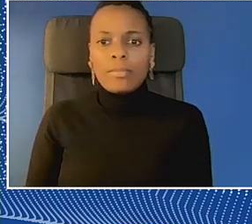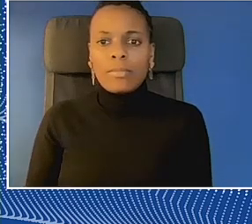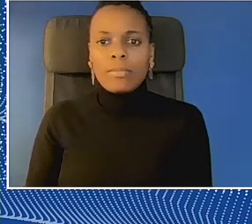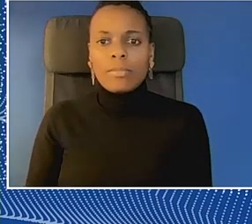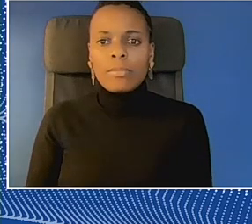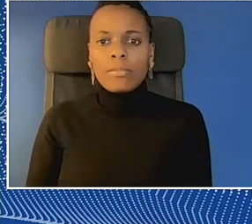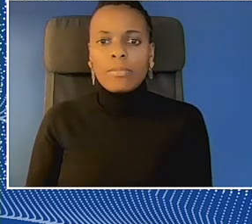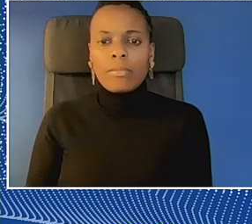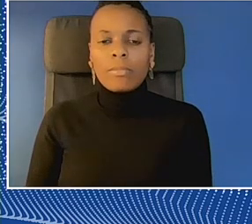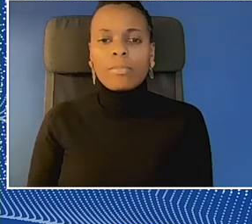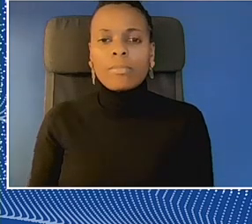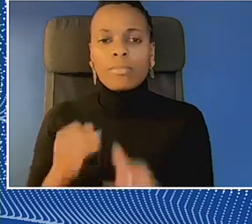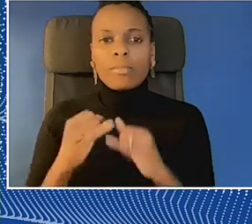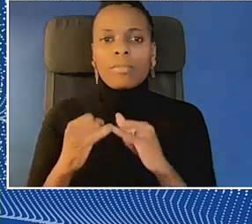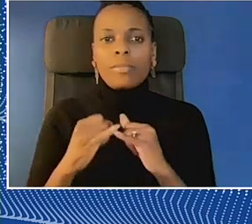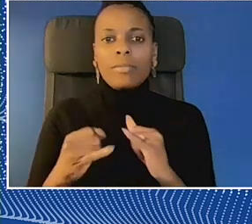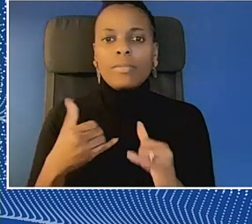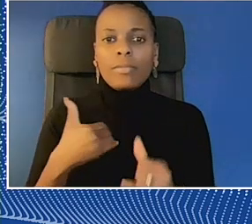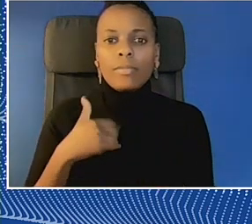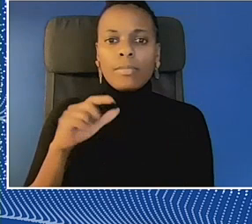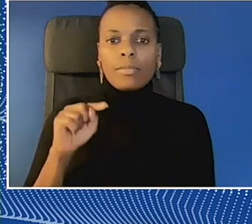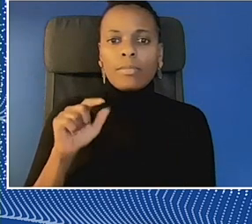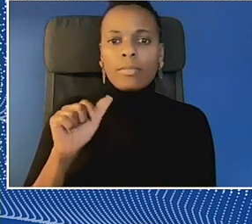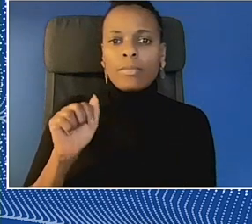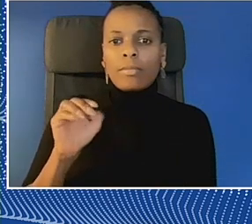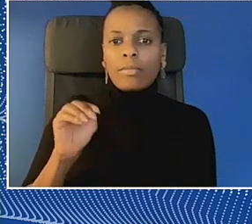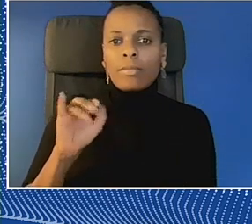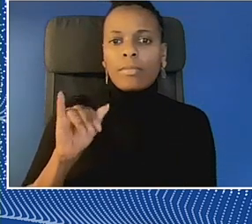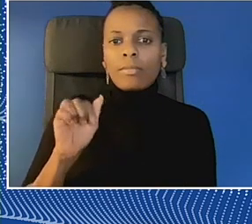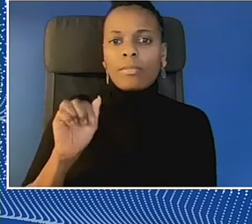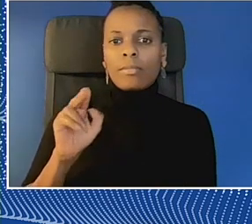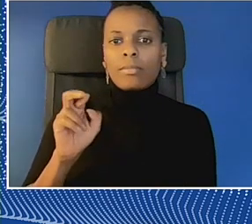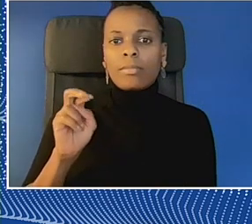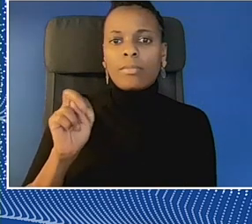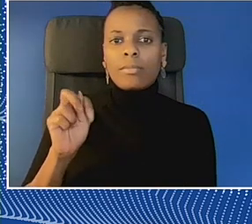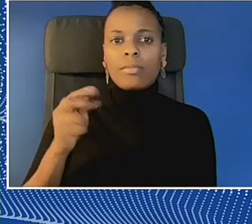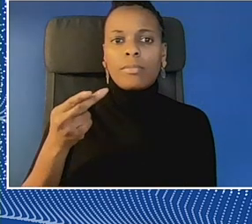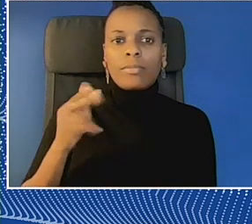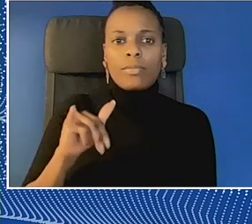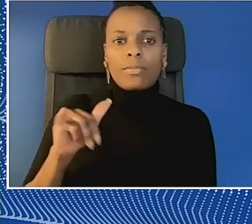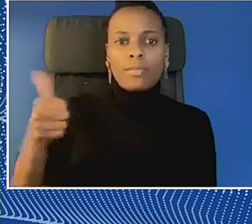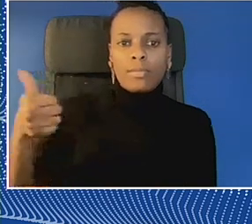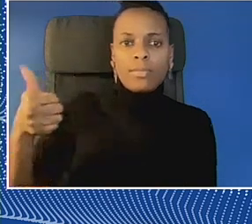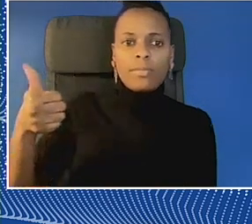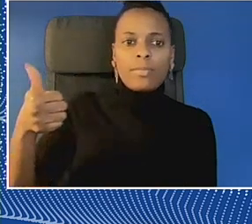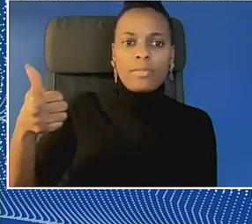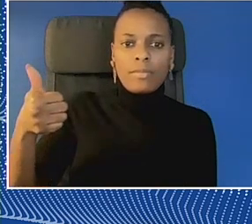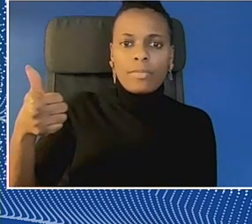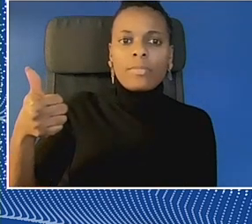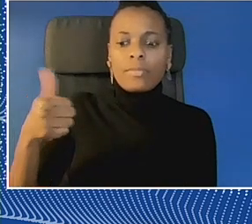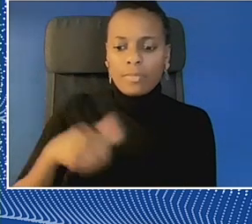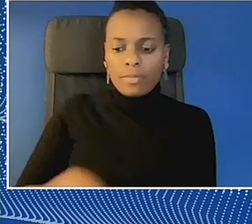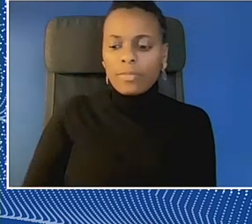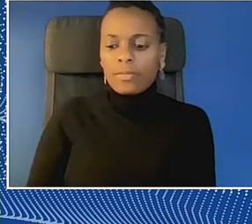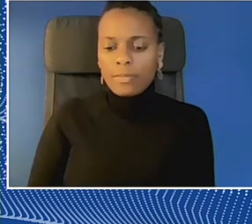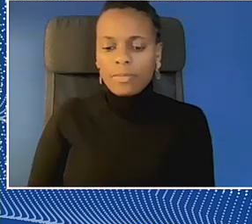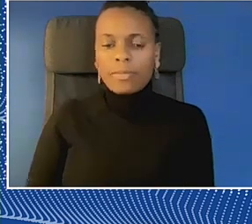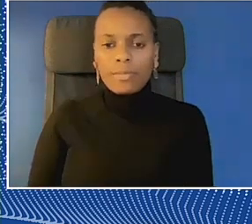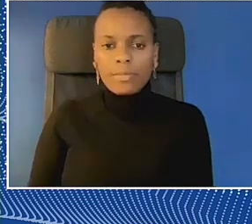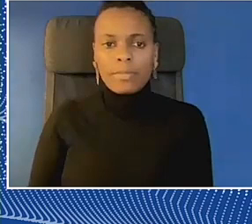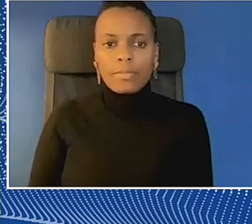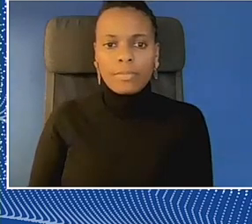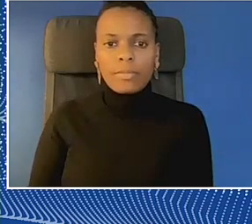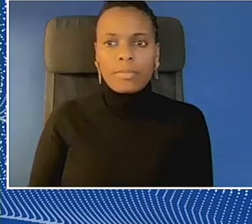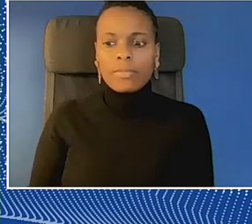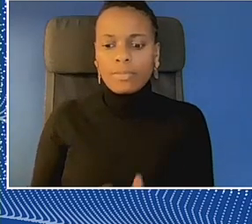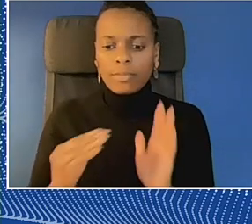And lastly, I have Tammy Abernathy from the department. I have a thumbs up. I'd make a